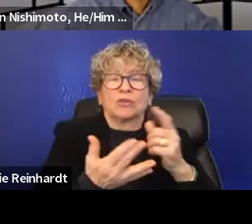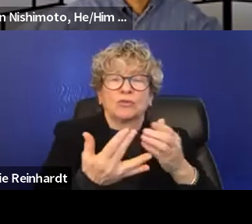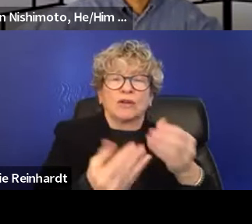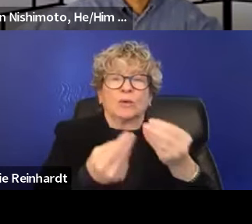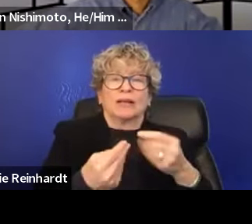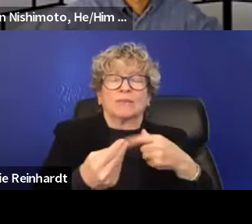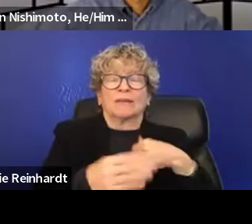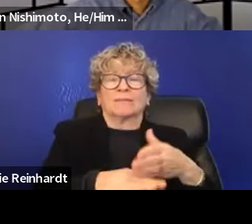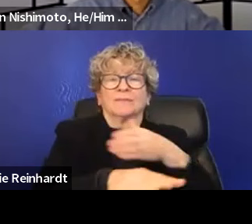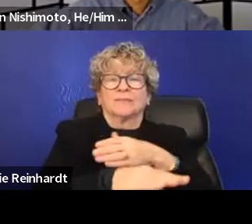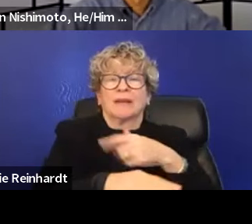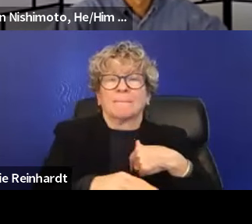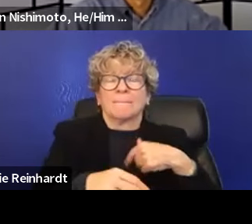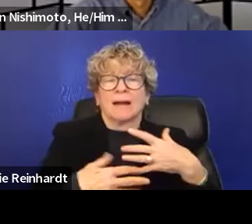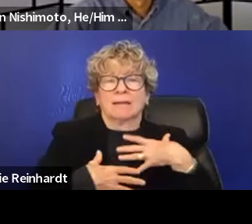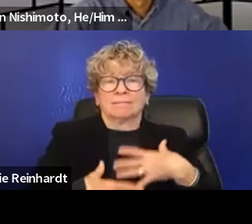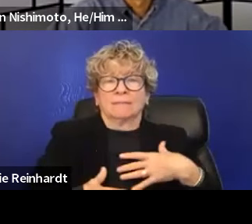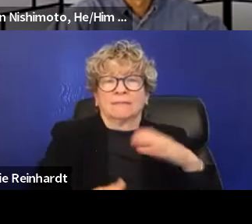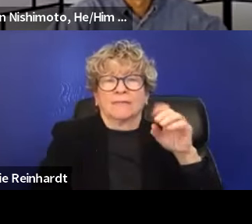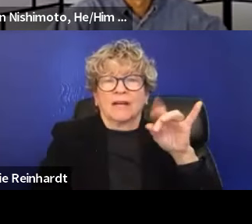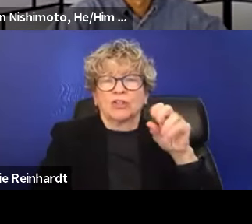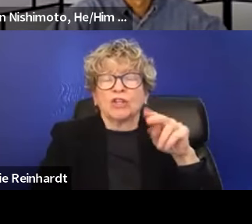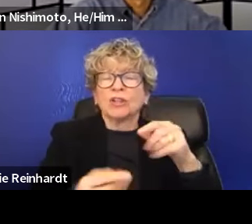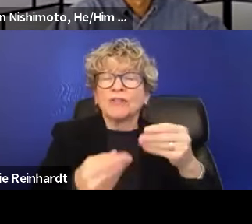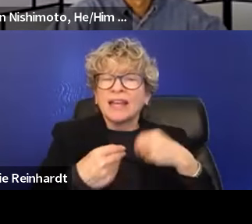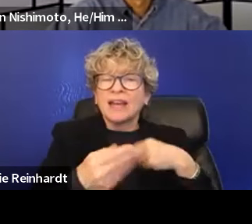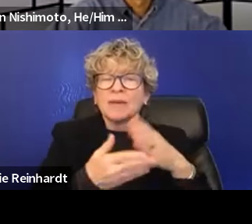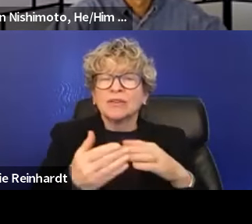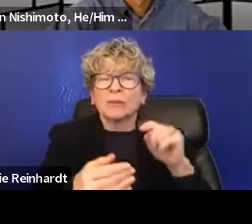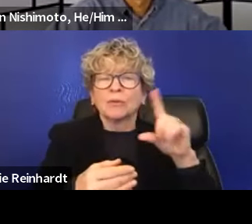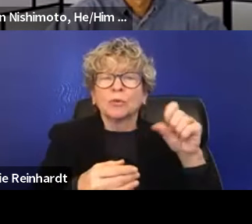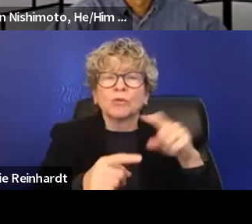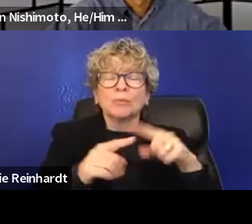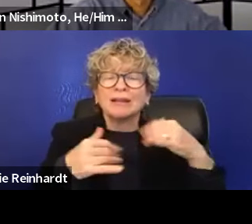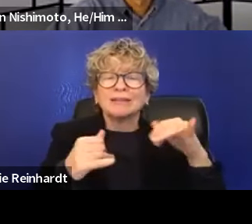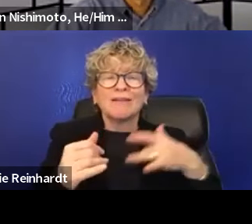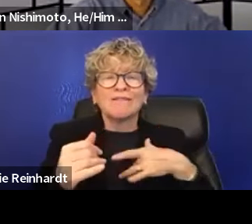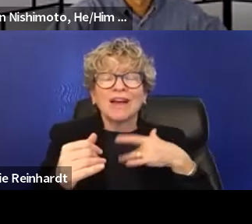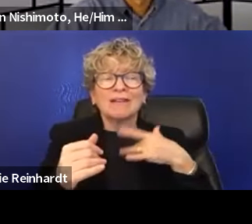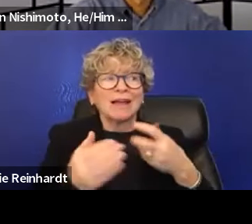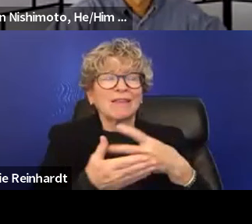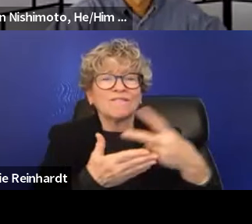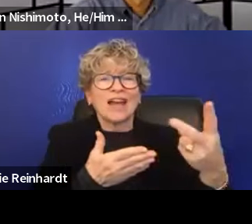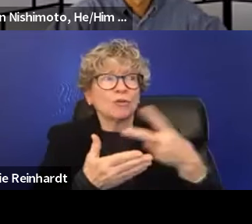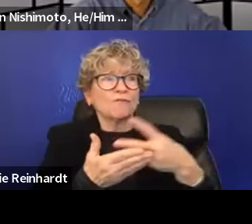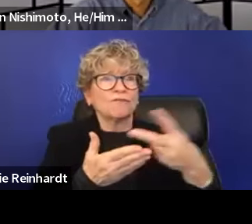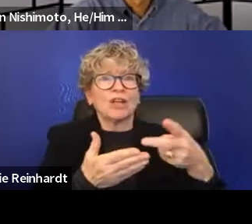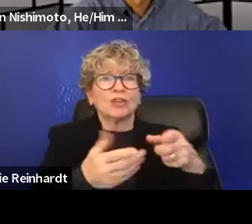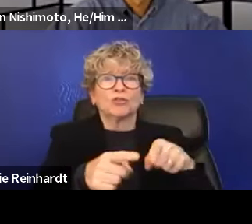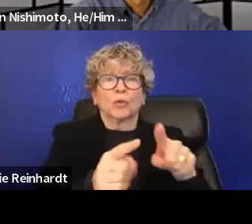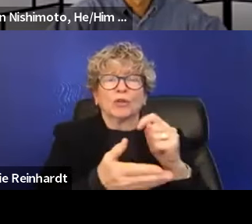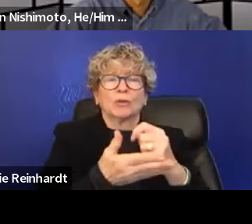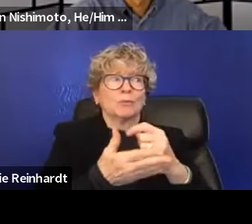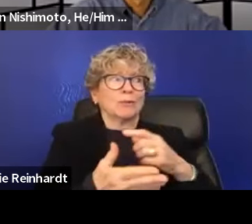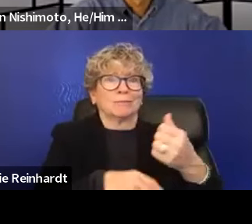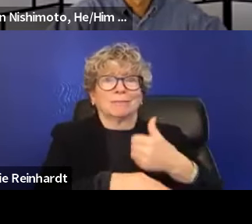some helpful tools, but they ultimately made me feel like a failure, like the failure in treatment was my fault. I was working my